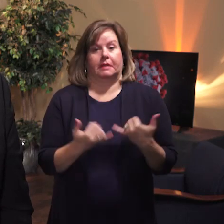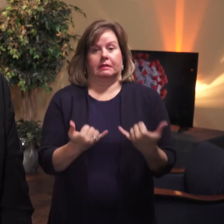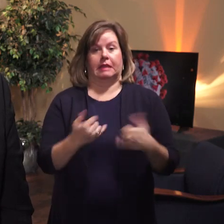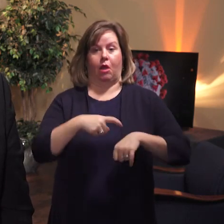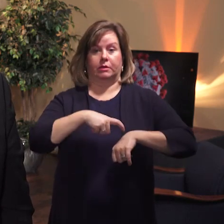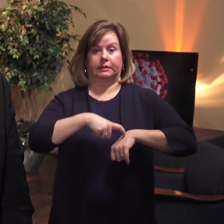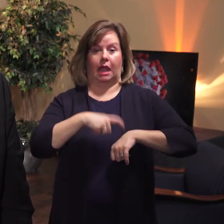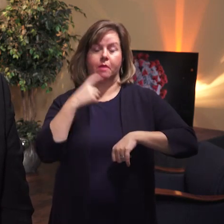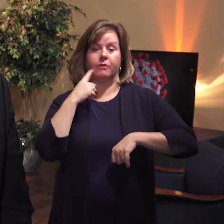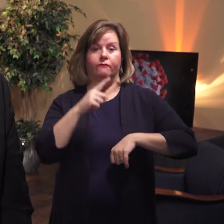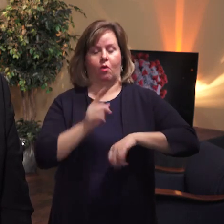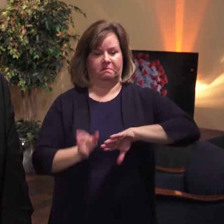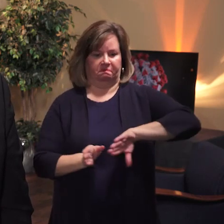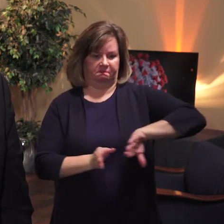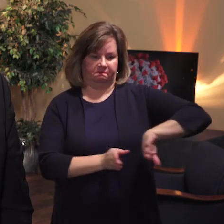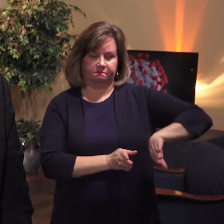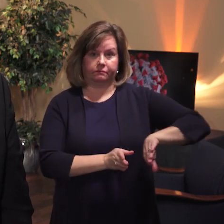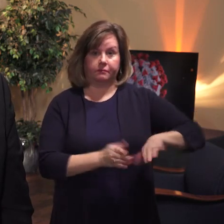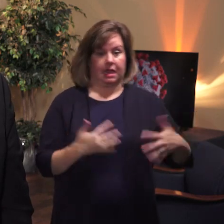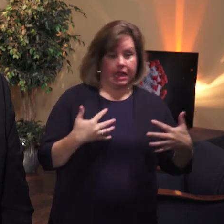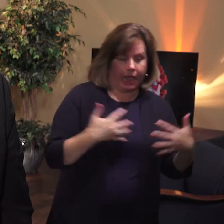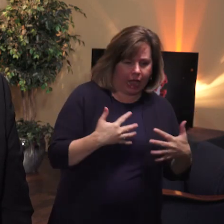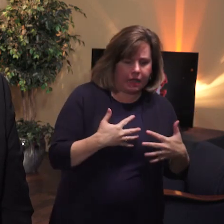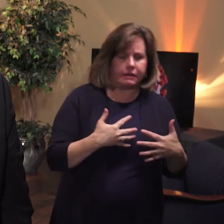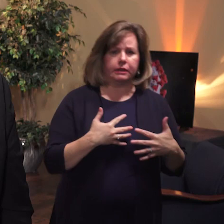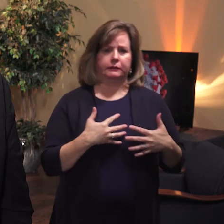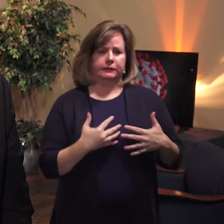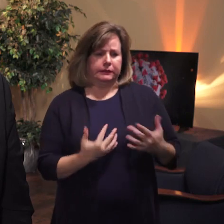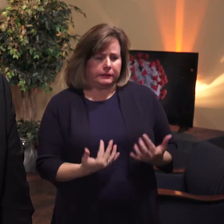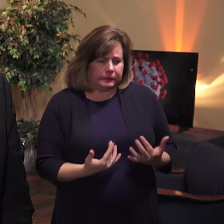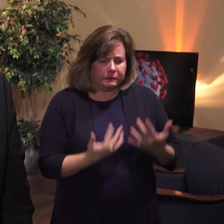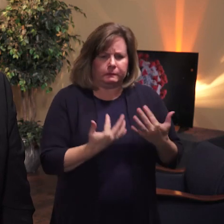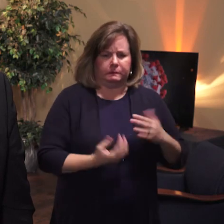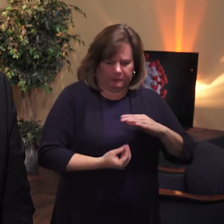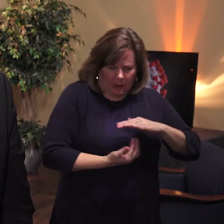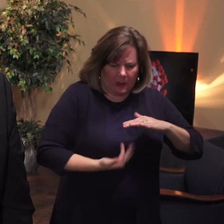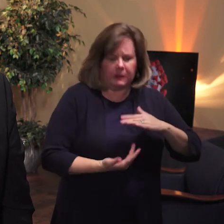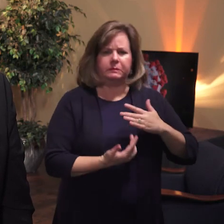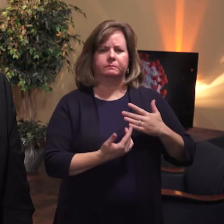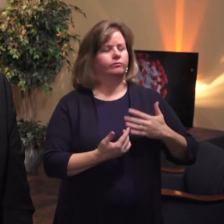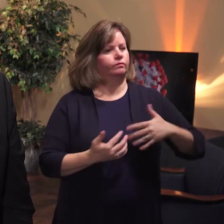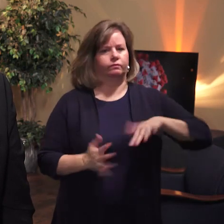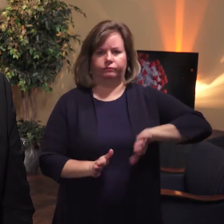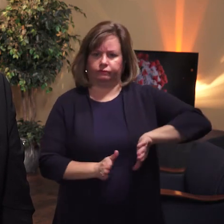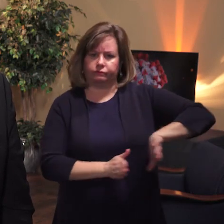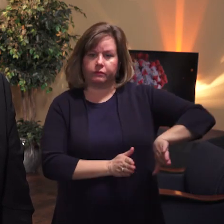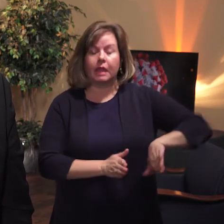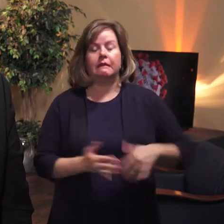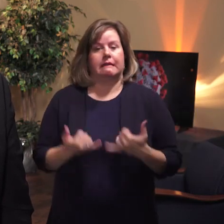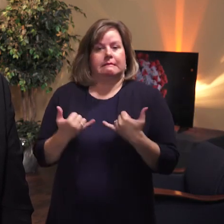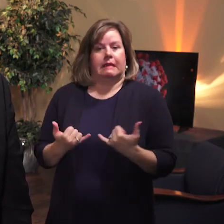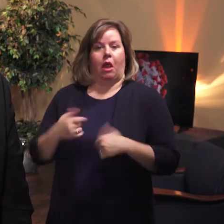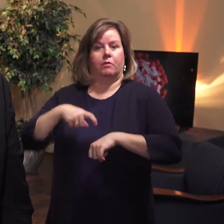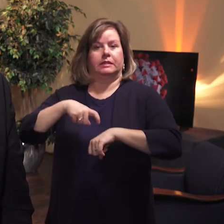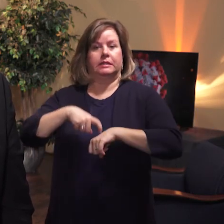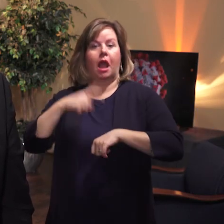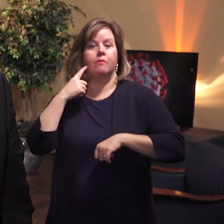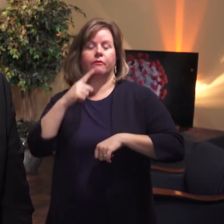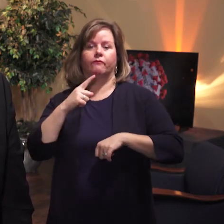fear or anger. This is the time for heroic action. Kent County, it is hero